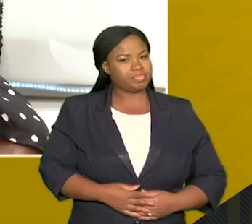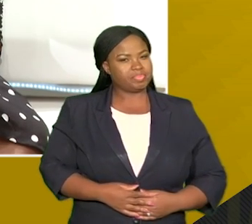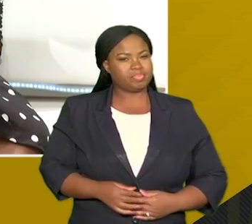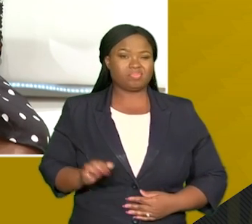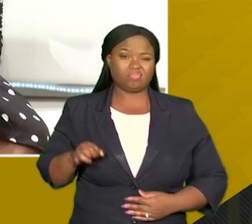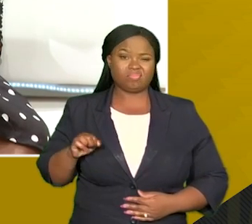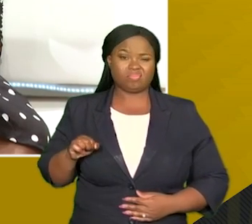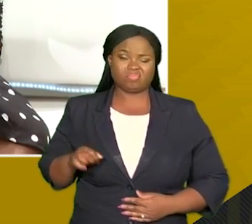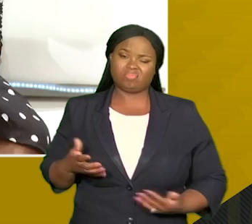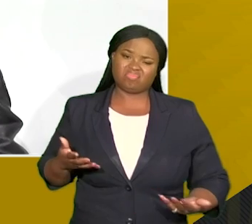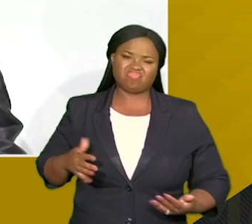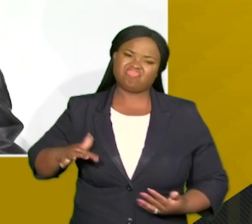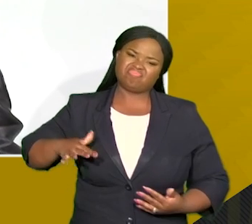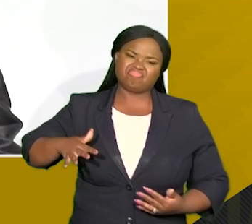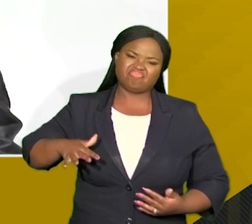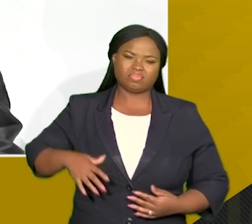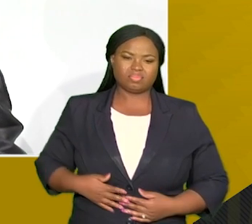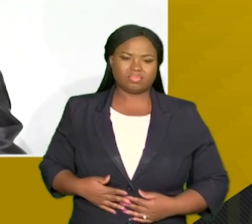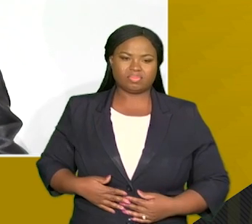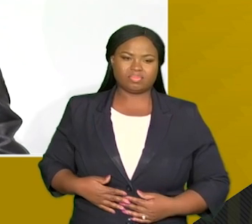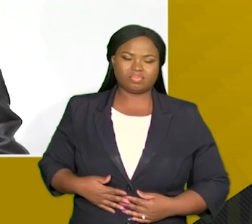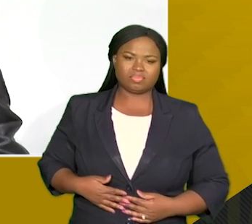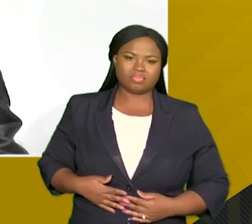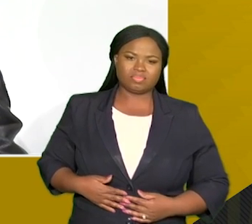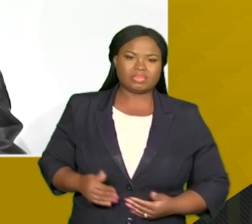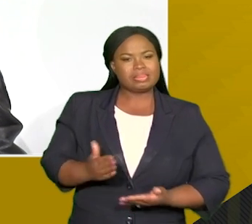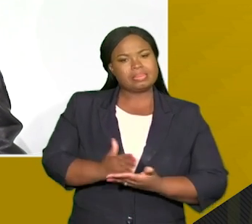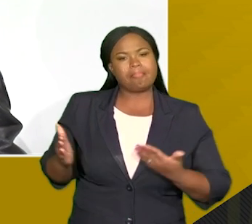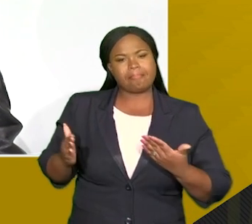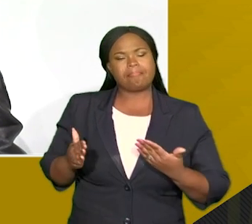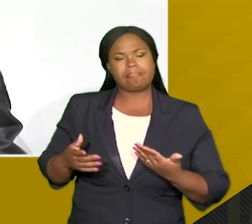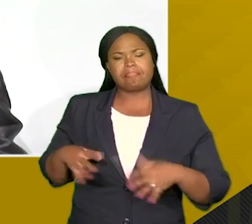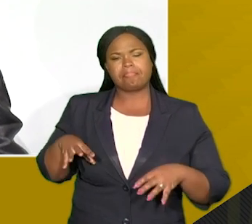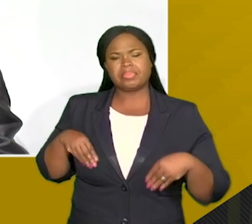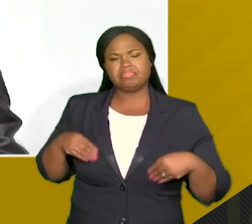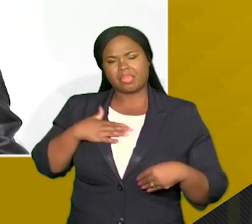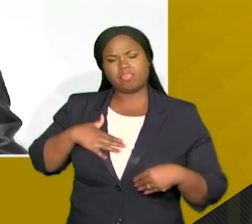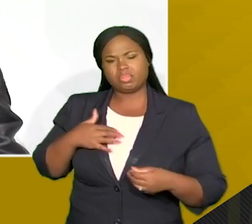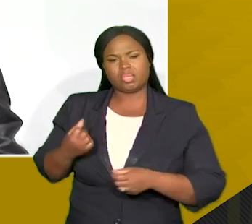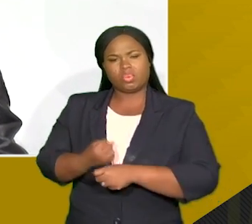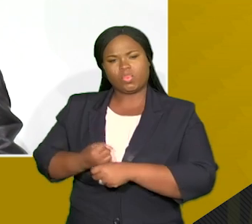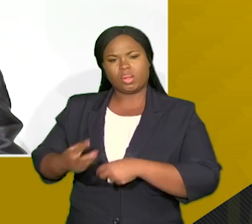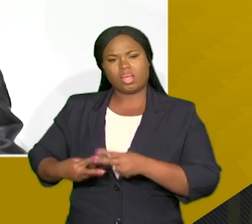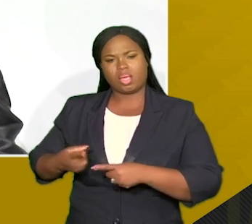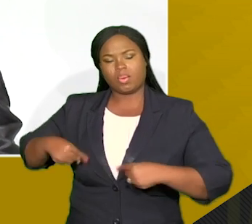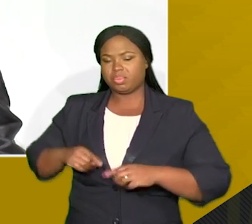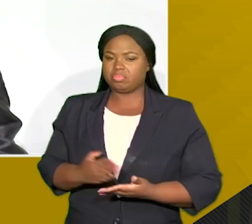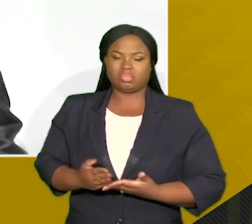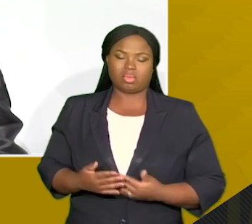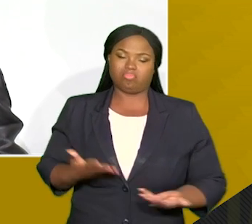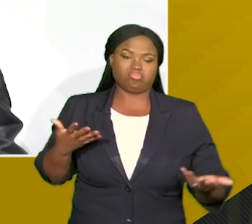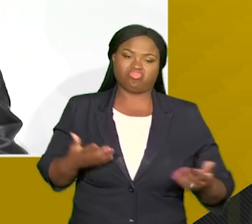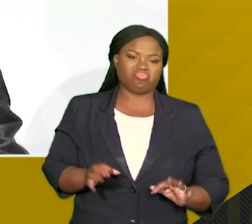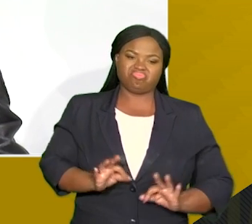Yeah, more or less, it's 50-50. Some are not appreciating, some are appreciative. Based on knowledge,